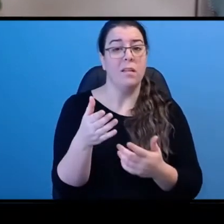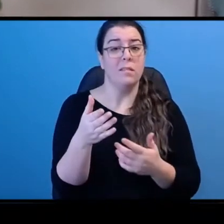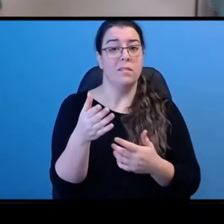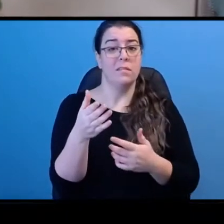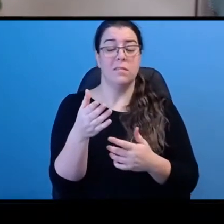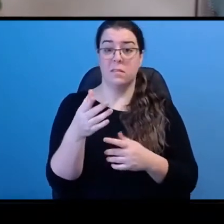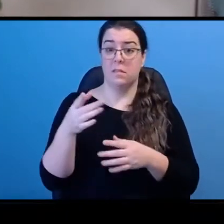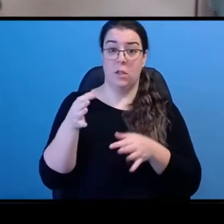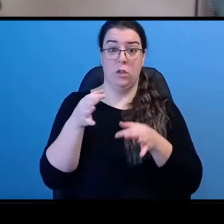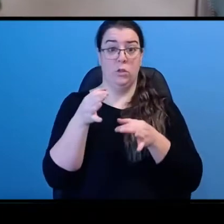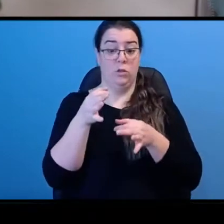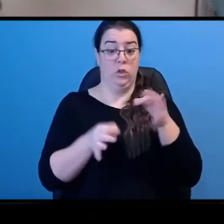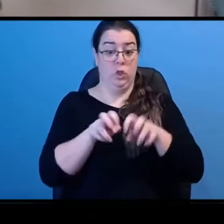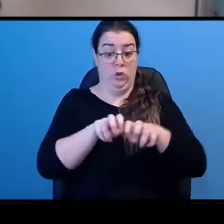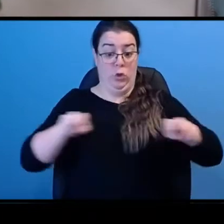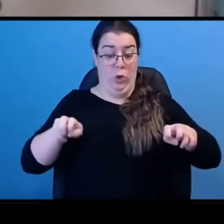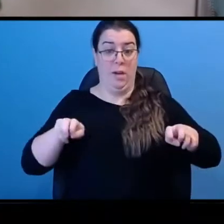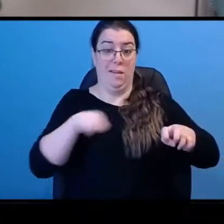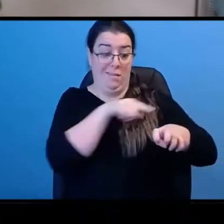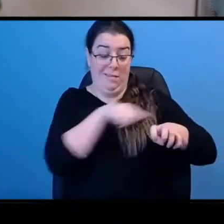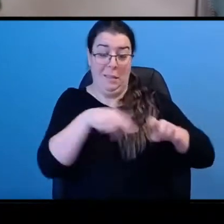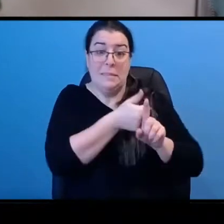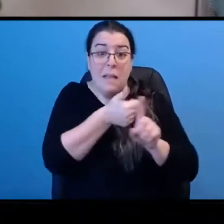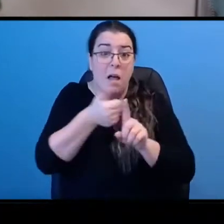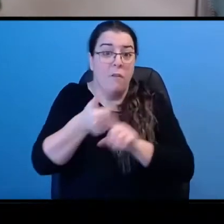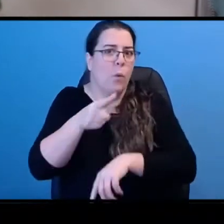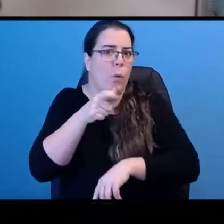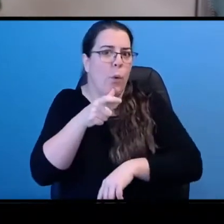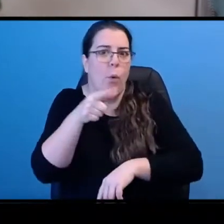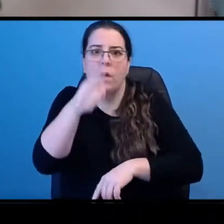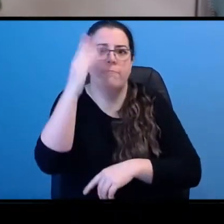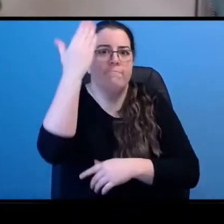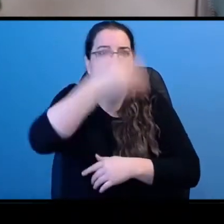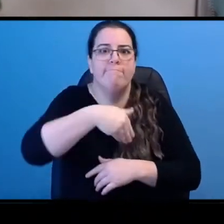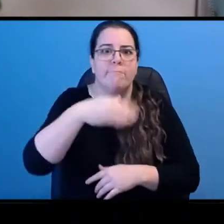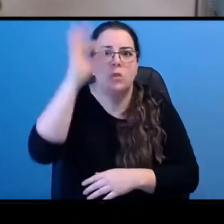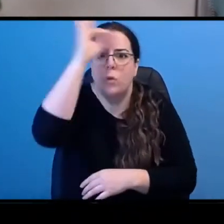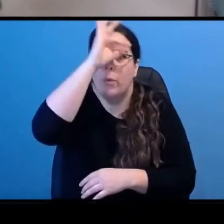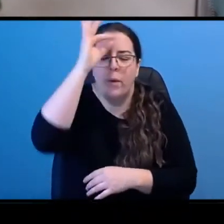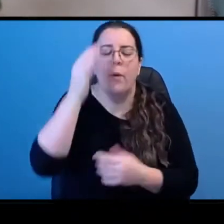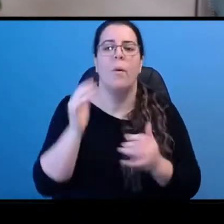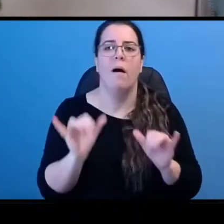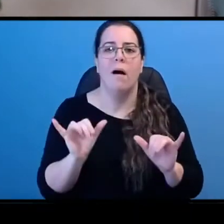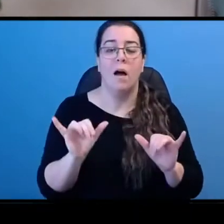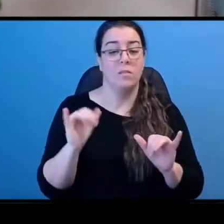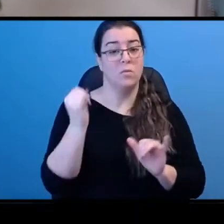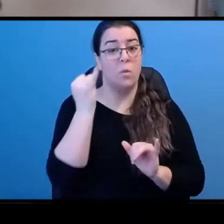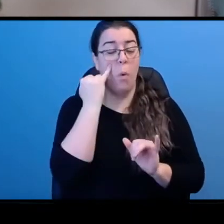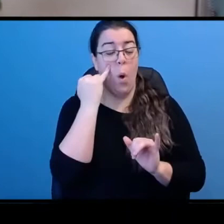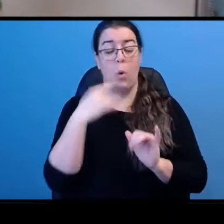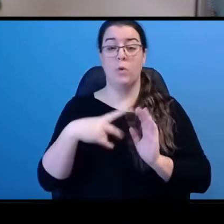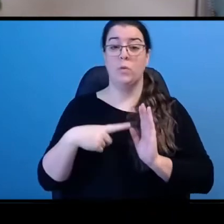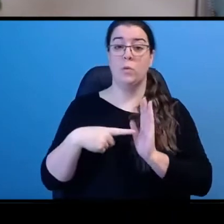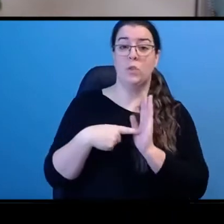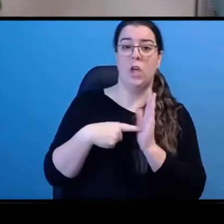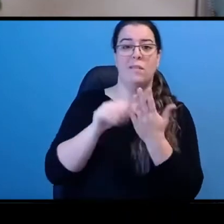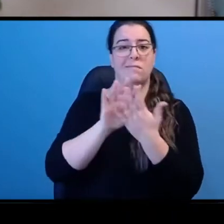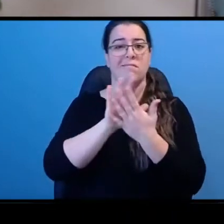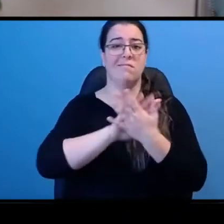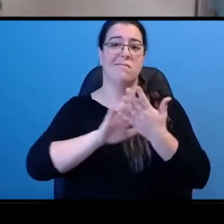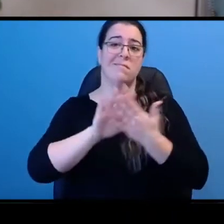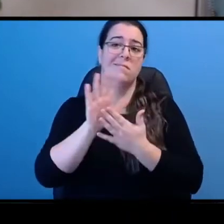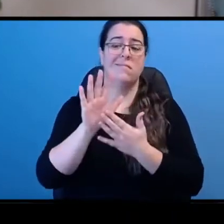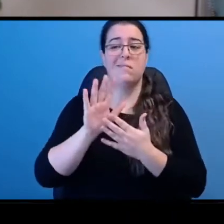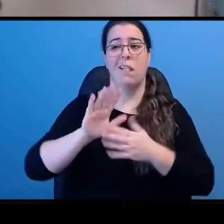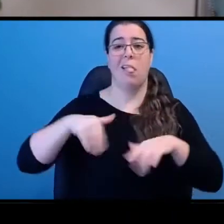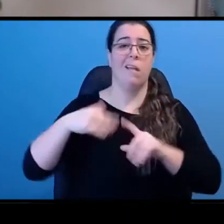application, and they, if you do a really great job at sort of selling yourself and the work that you do, even if you're